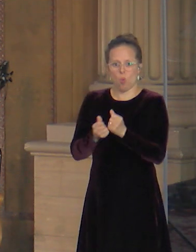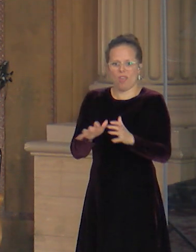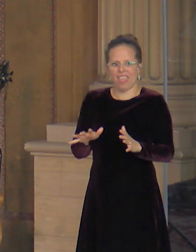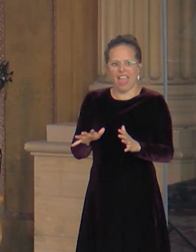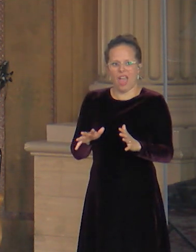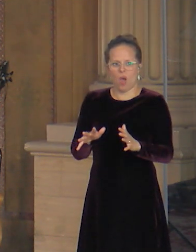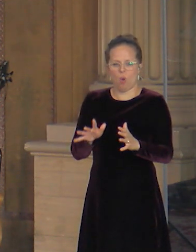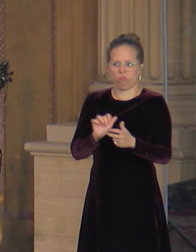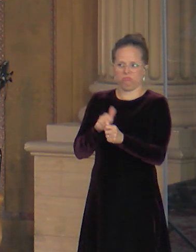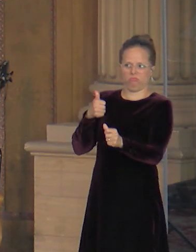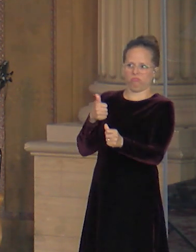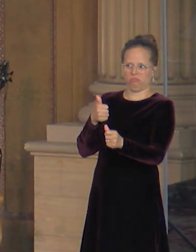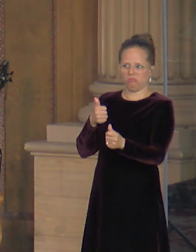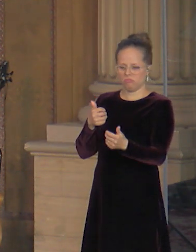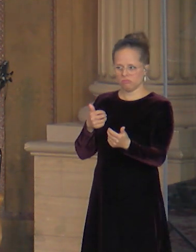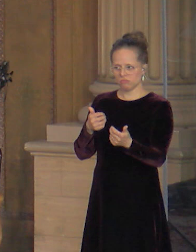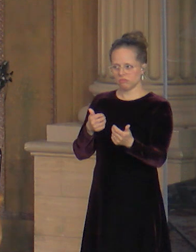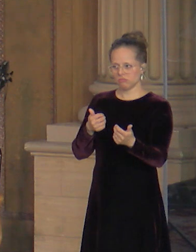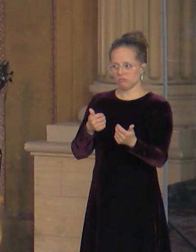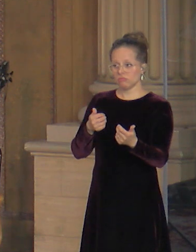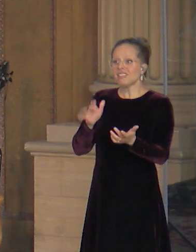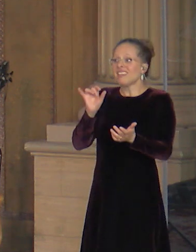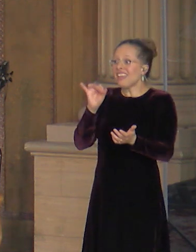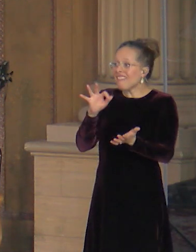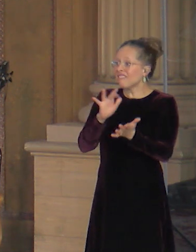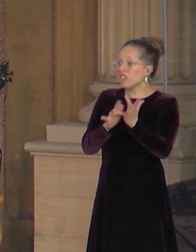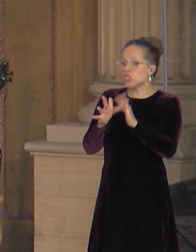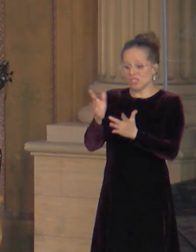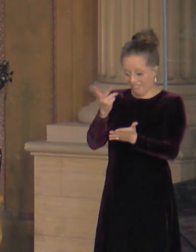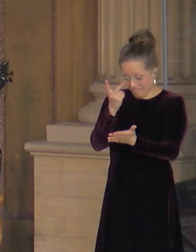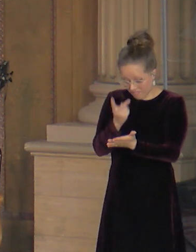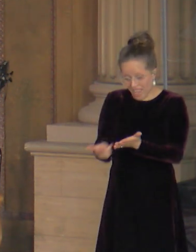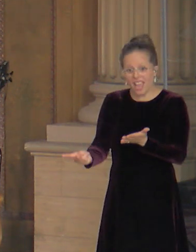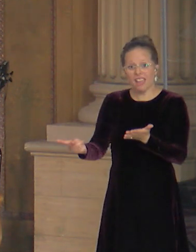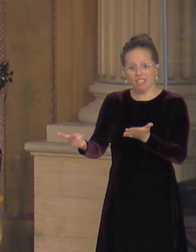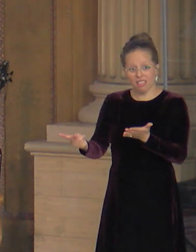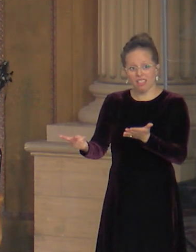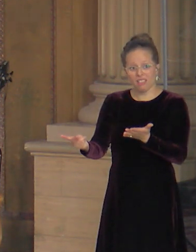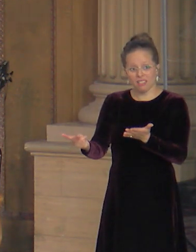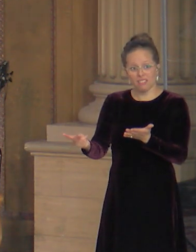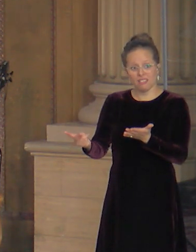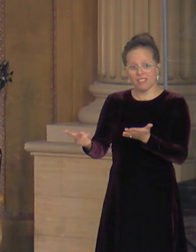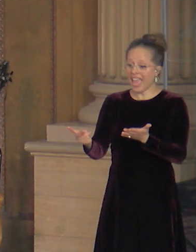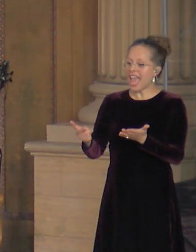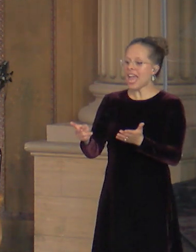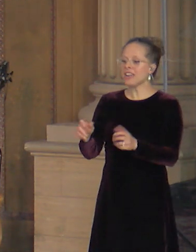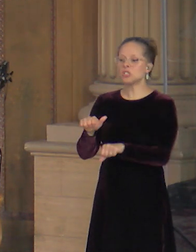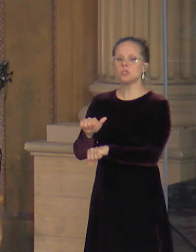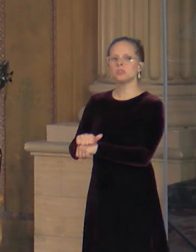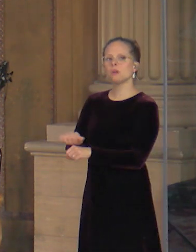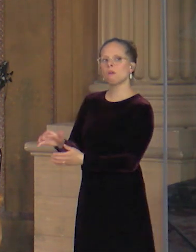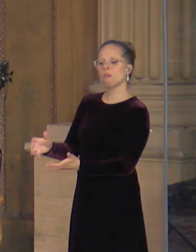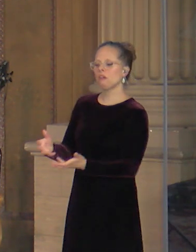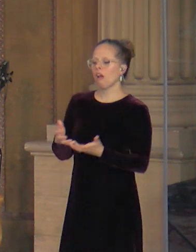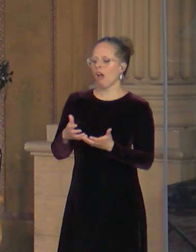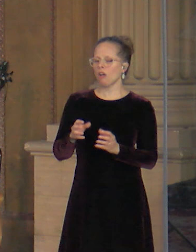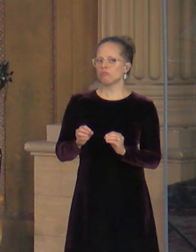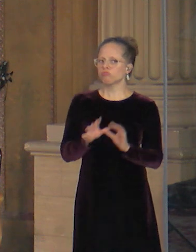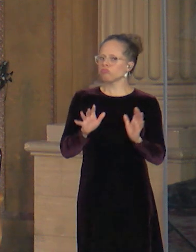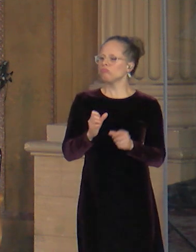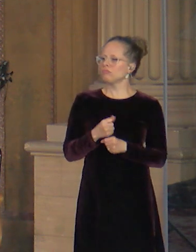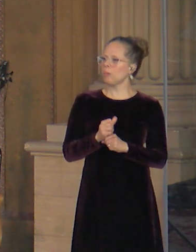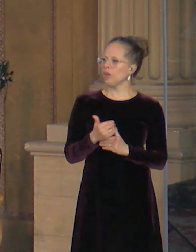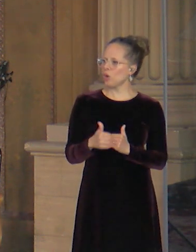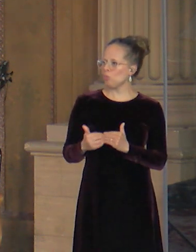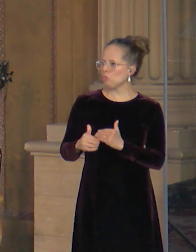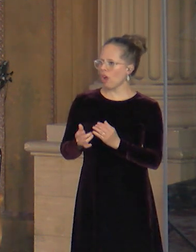fail here if he takes that those stones and turns them into bread miraculously to give himself more strength for that temptation then he's